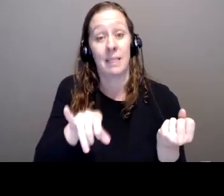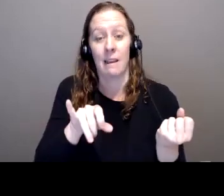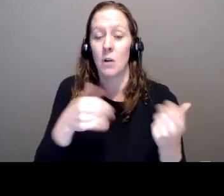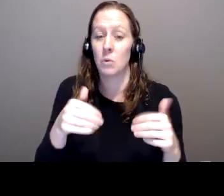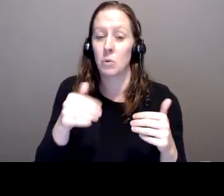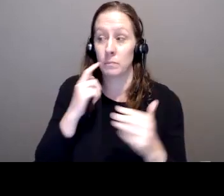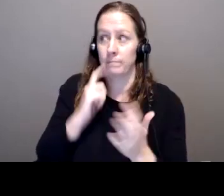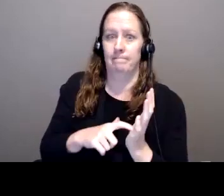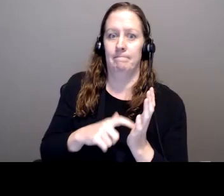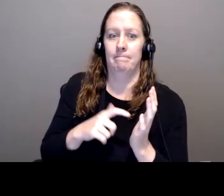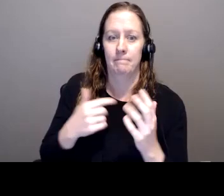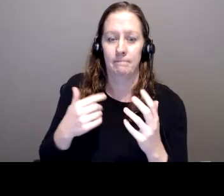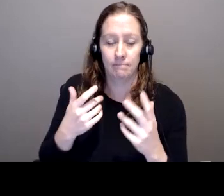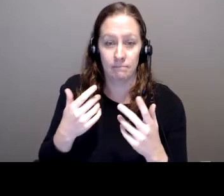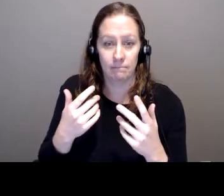would